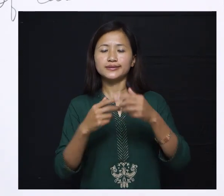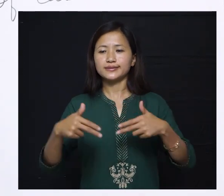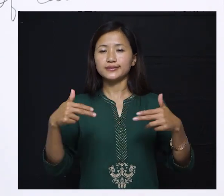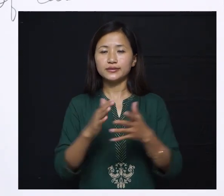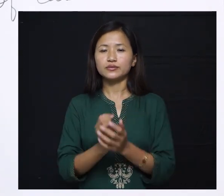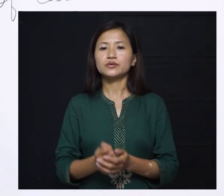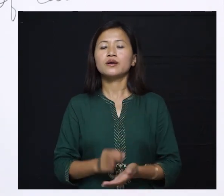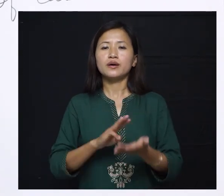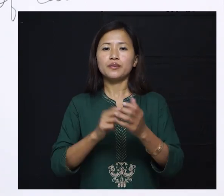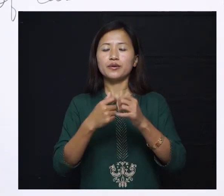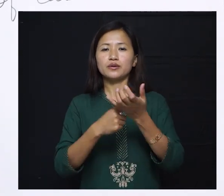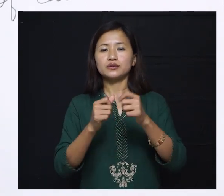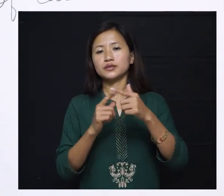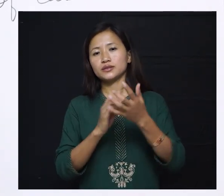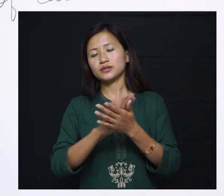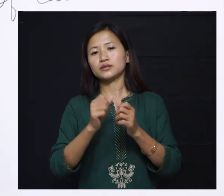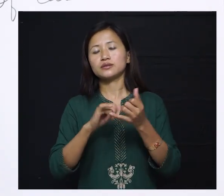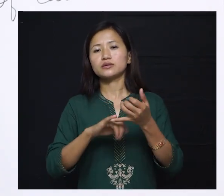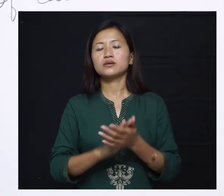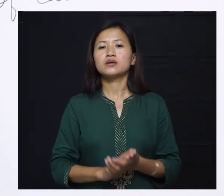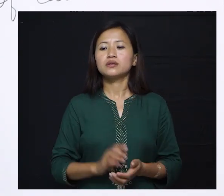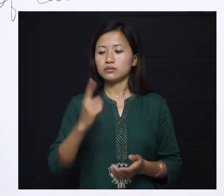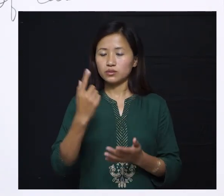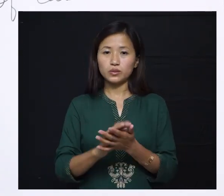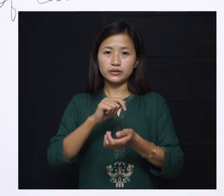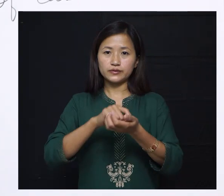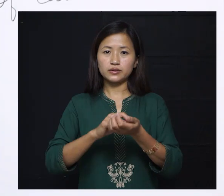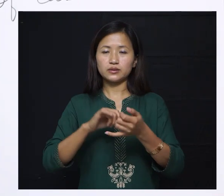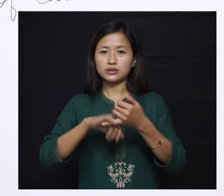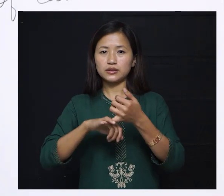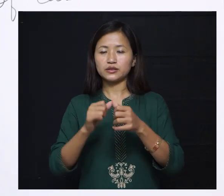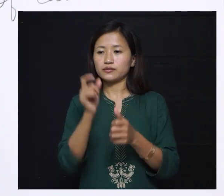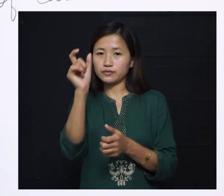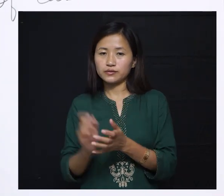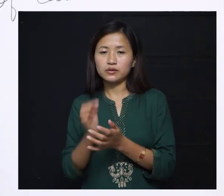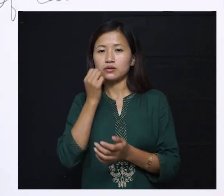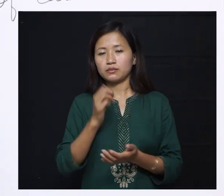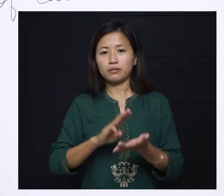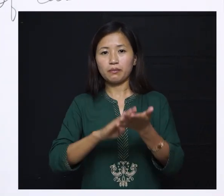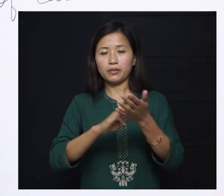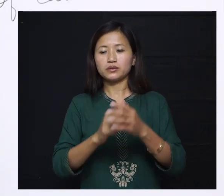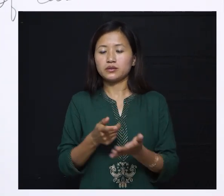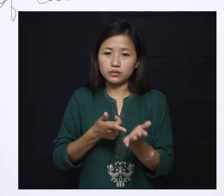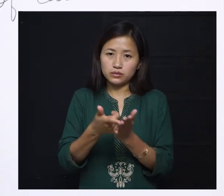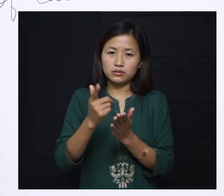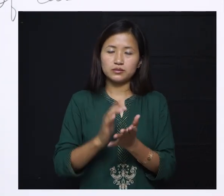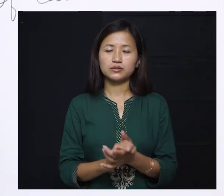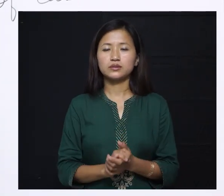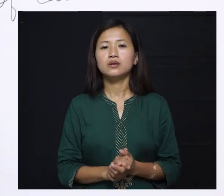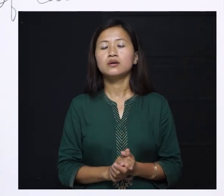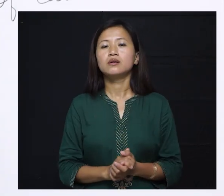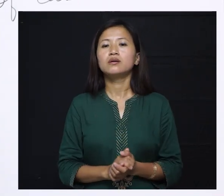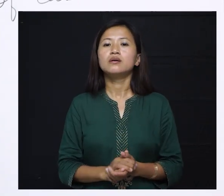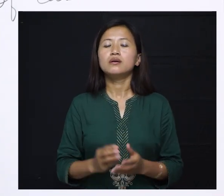Marathas. Remember that time Shivaji was one of the great Maratha ruler, and he also had